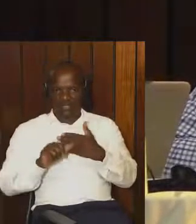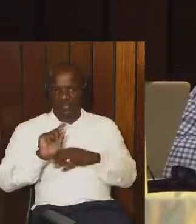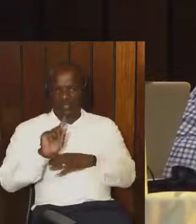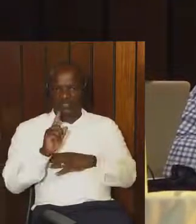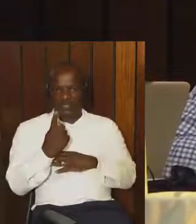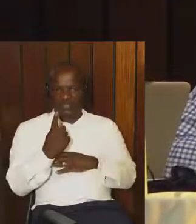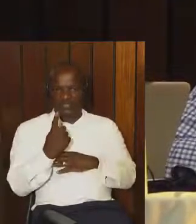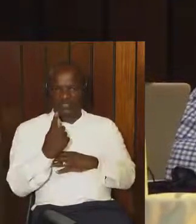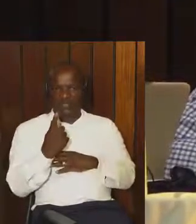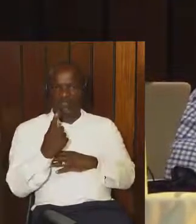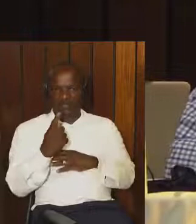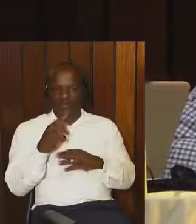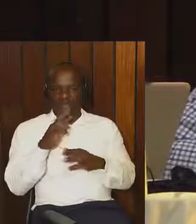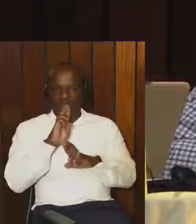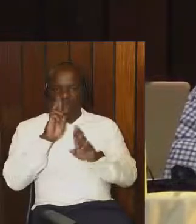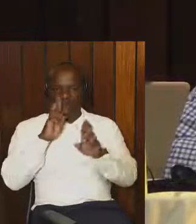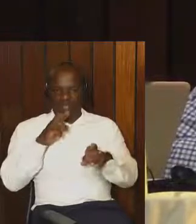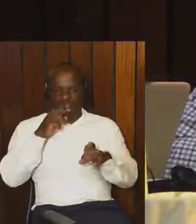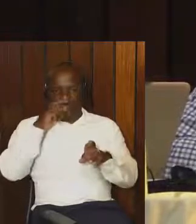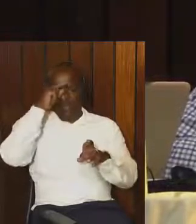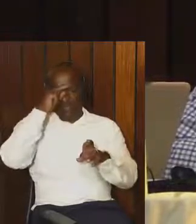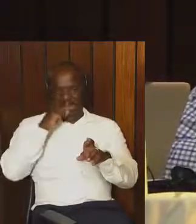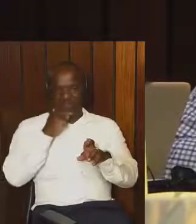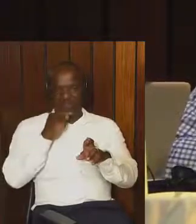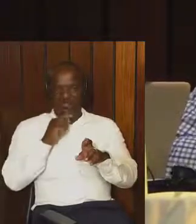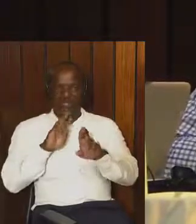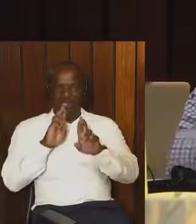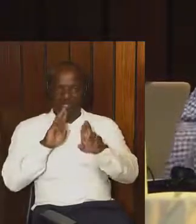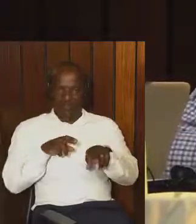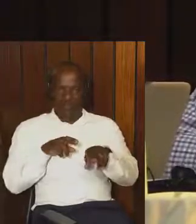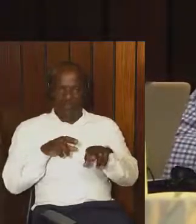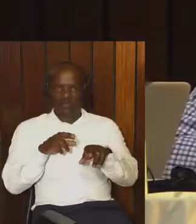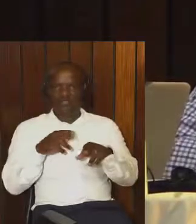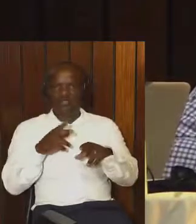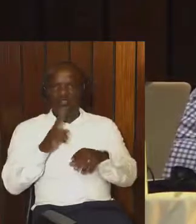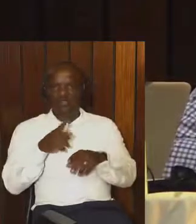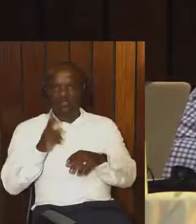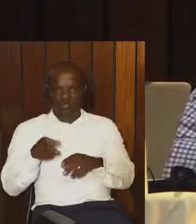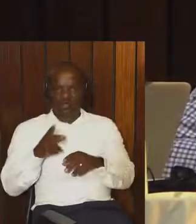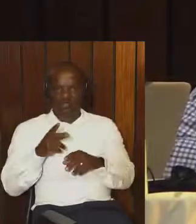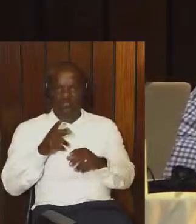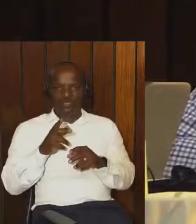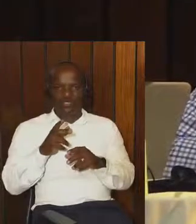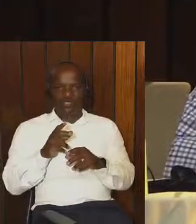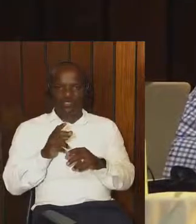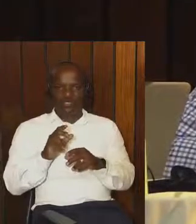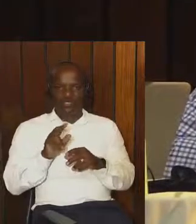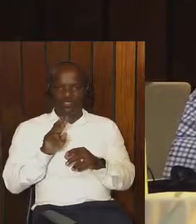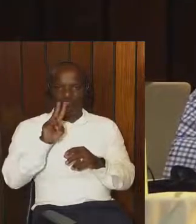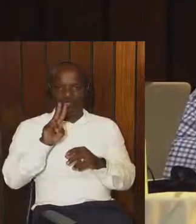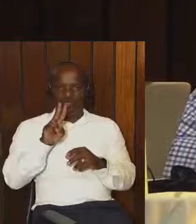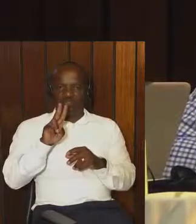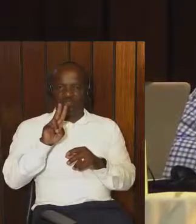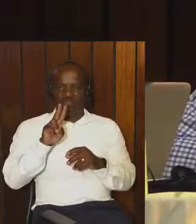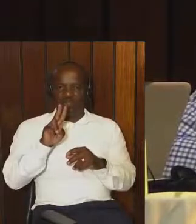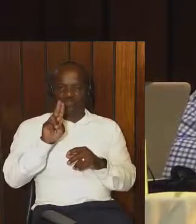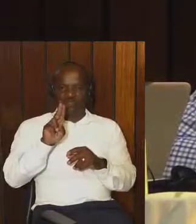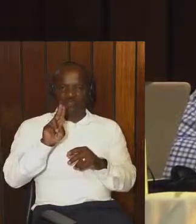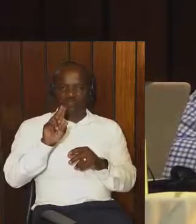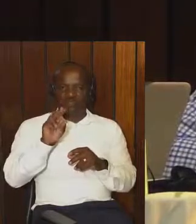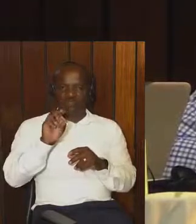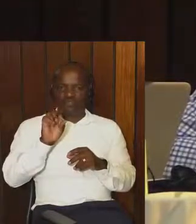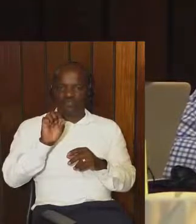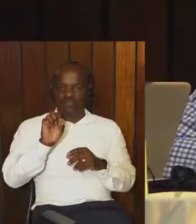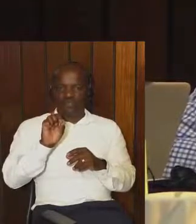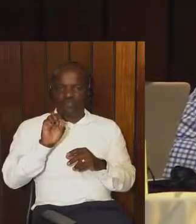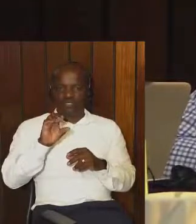we will give the report to the portfolio committee with dates and everything, and then we'll also engage with the UCV. Unfortunately for now, Chairperson, that's all that I